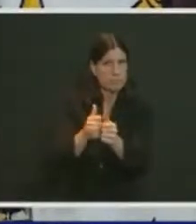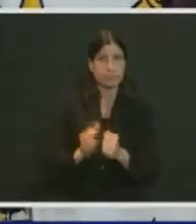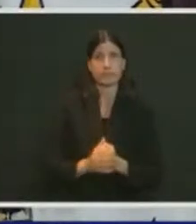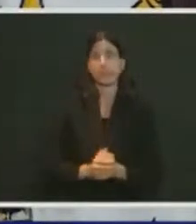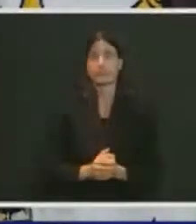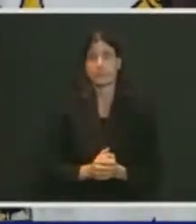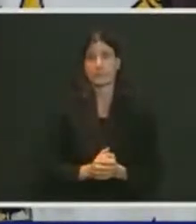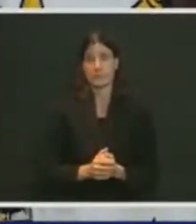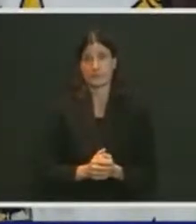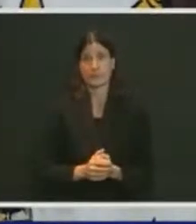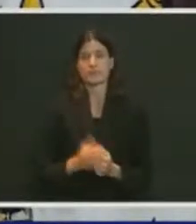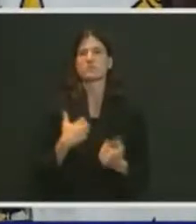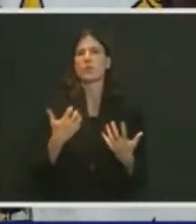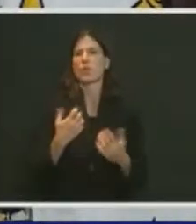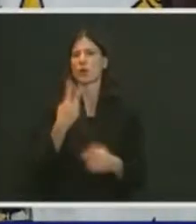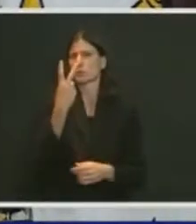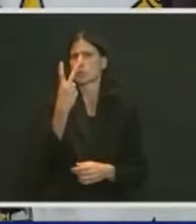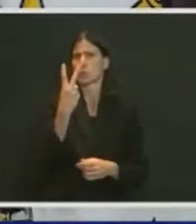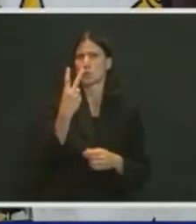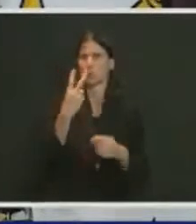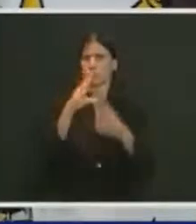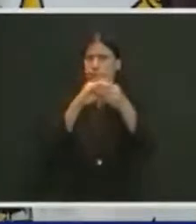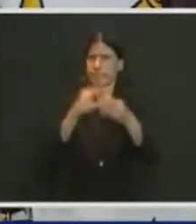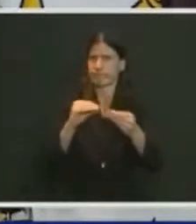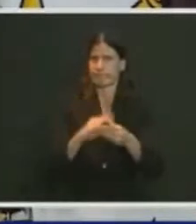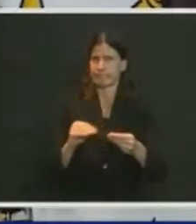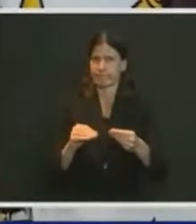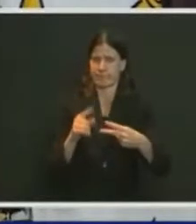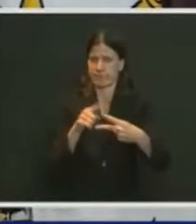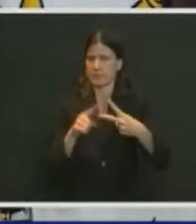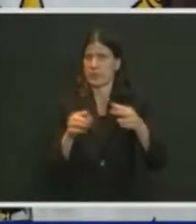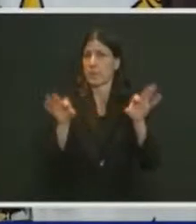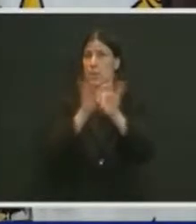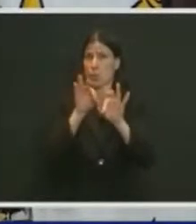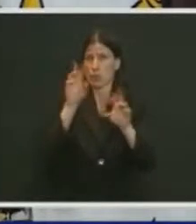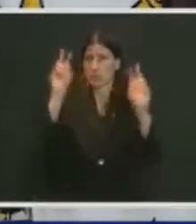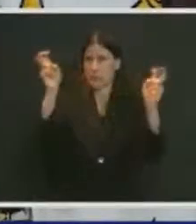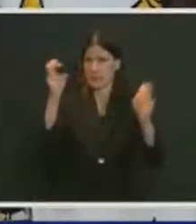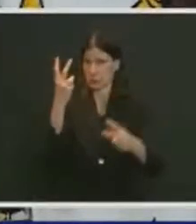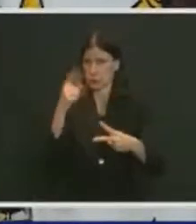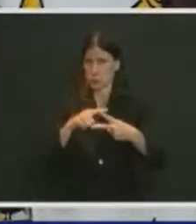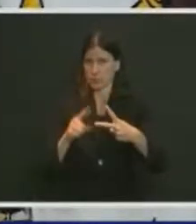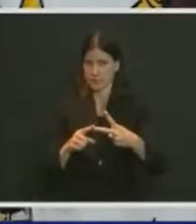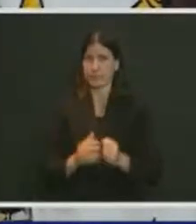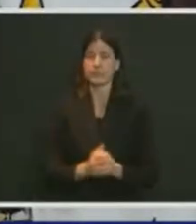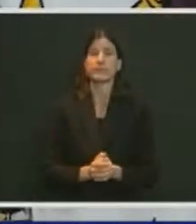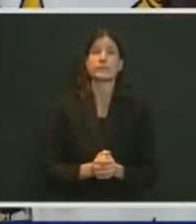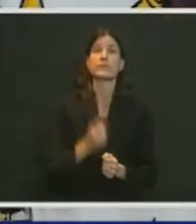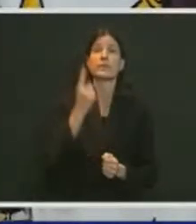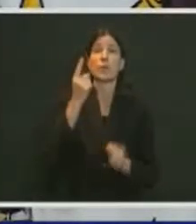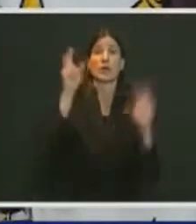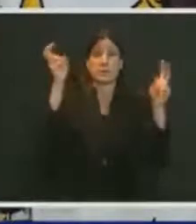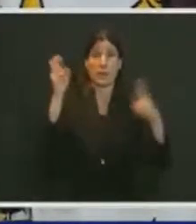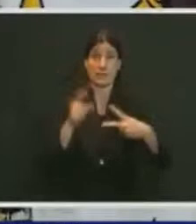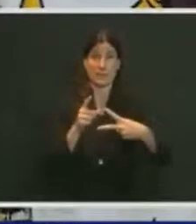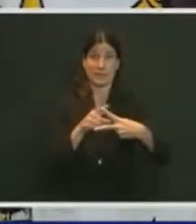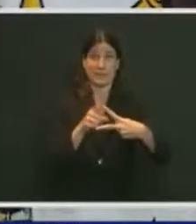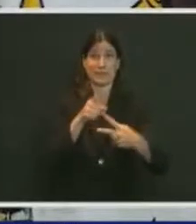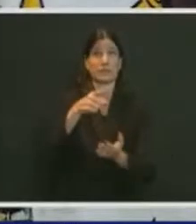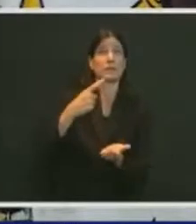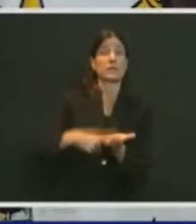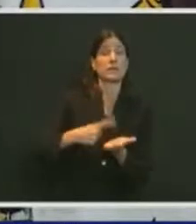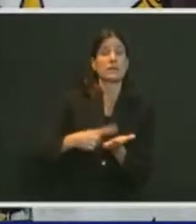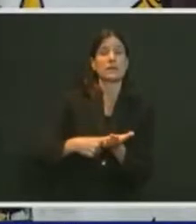points, both important, but I'll be brief. I want to make a special mention of a town hall that we're having